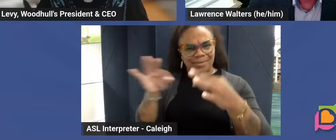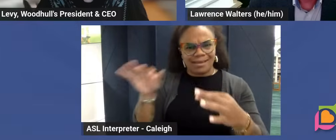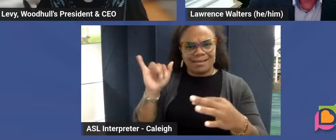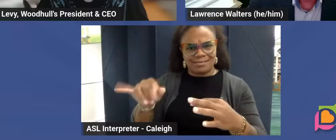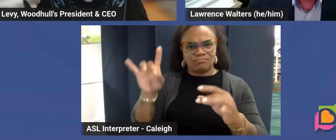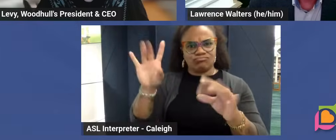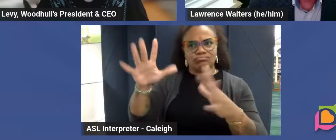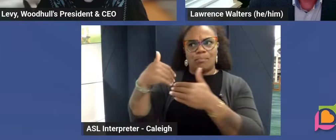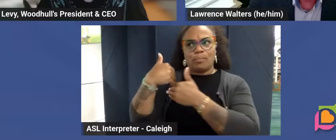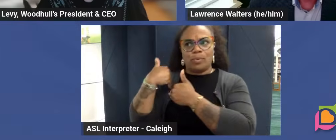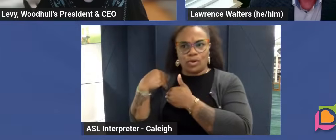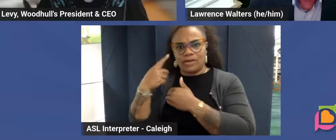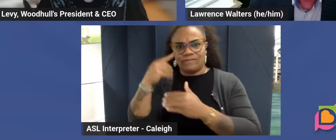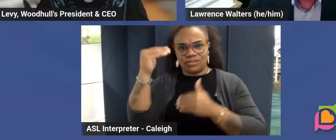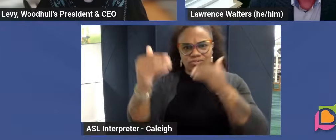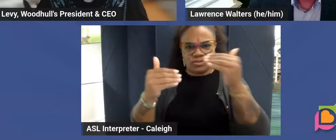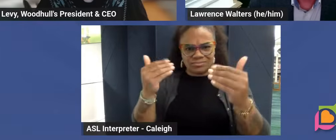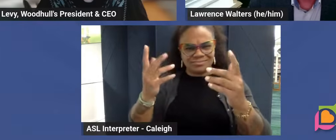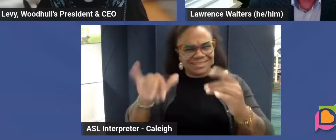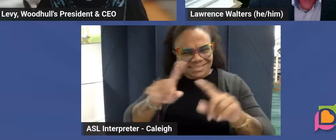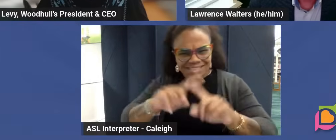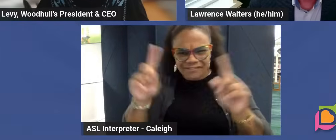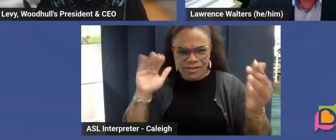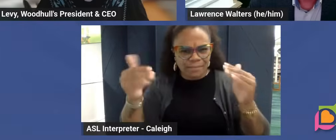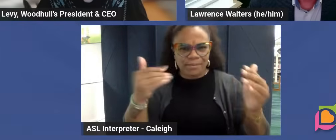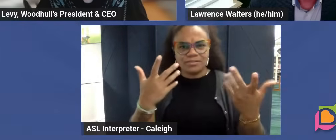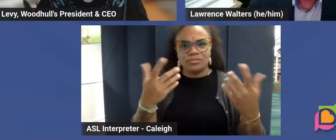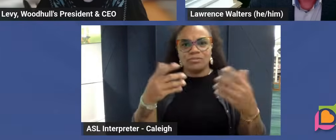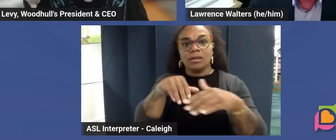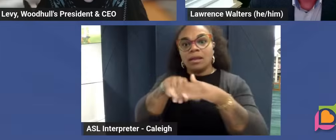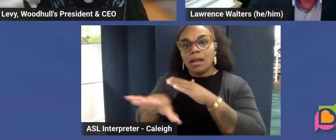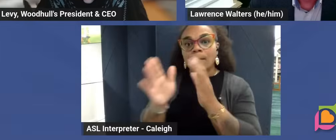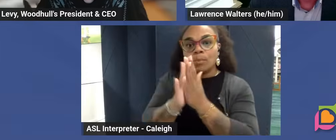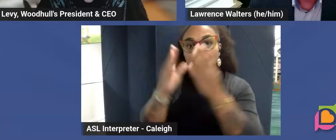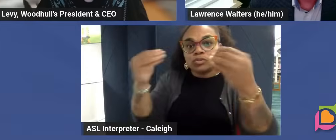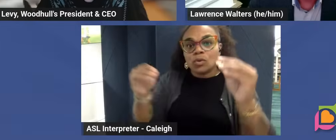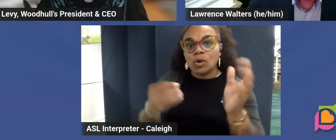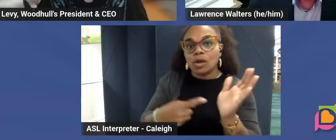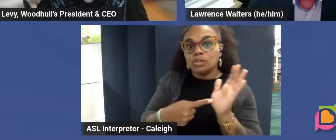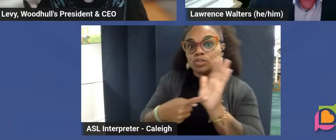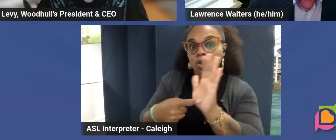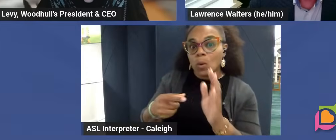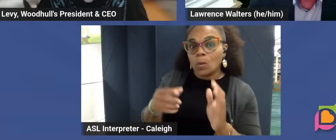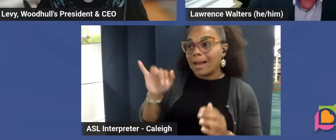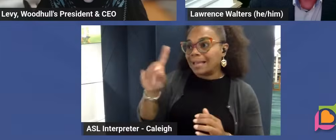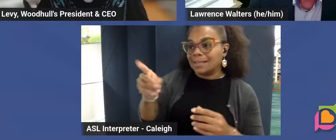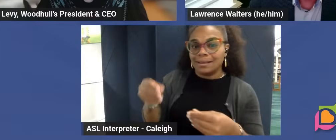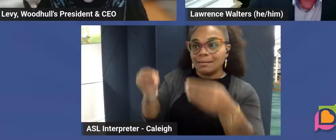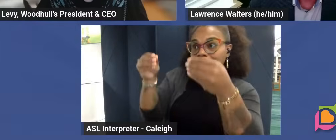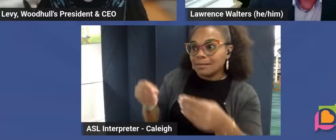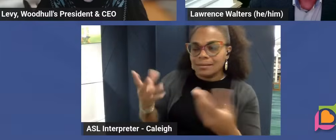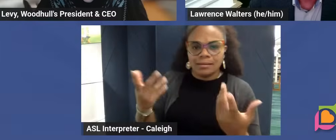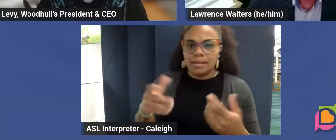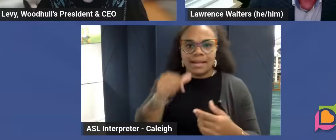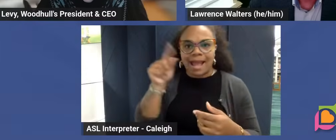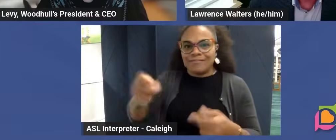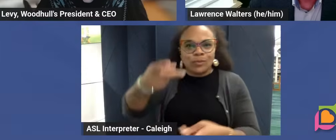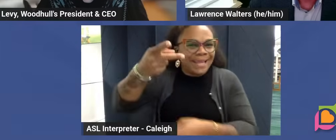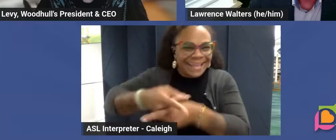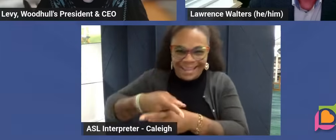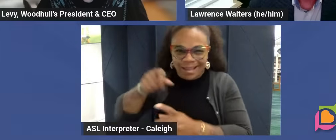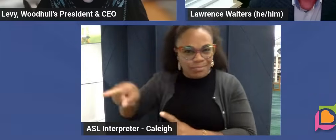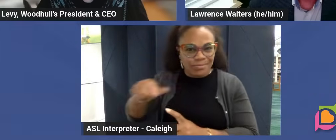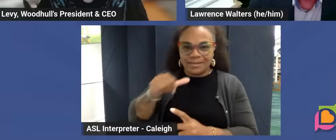different it was than flashing an ID at an adult bookstore where there's no record of the ID. The ID or information is not kept or